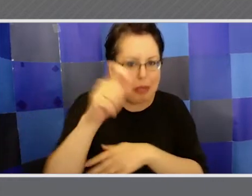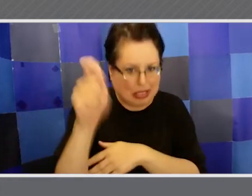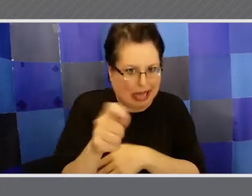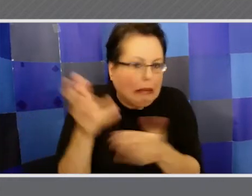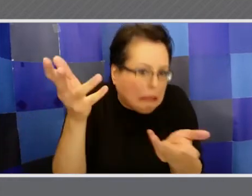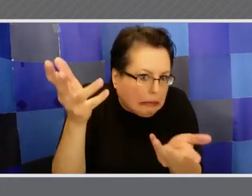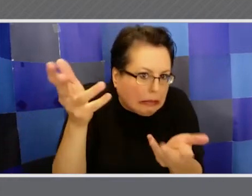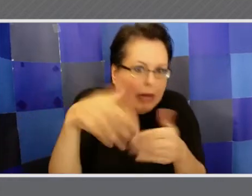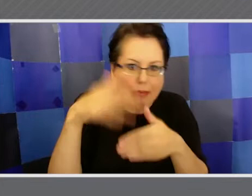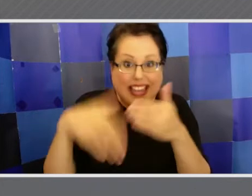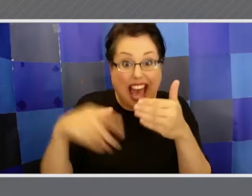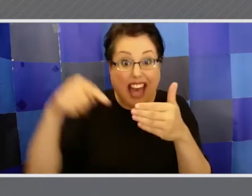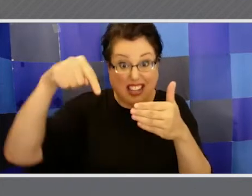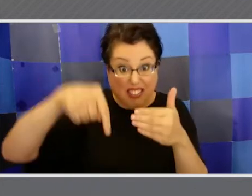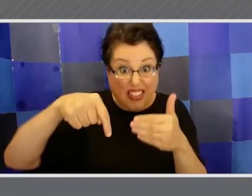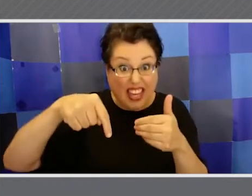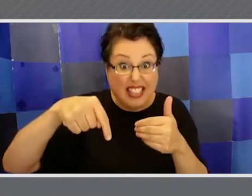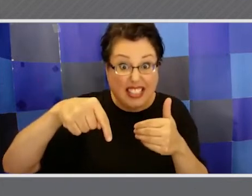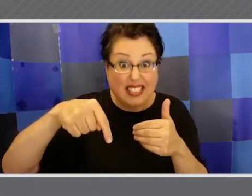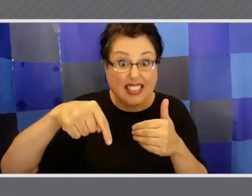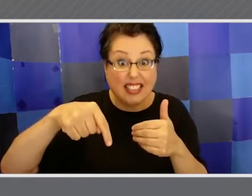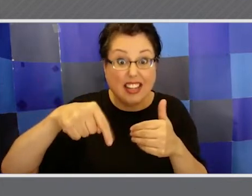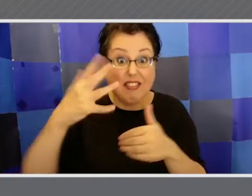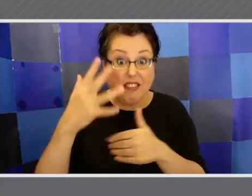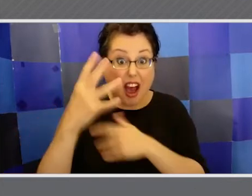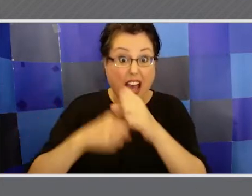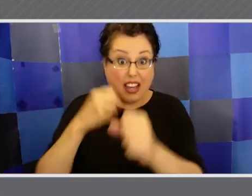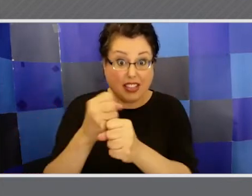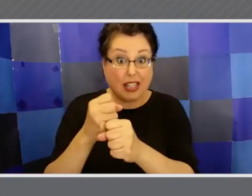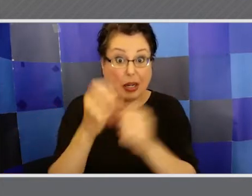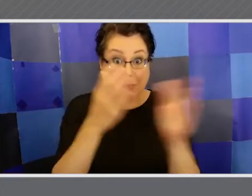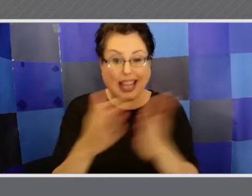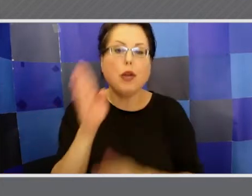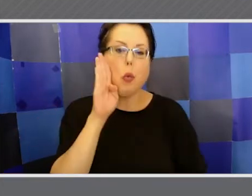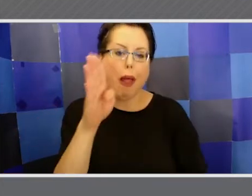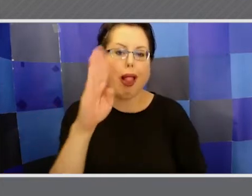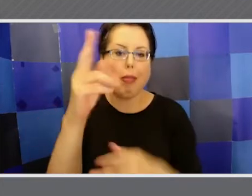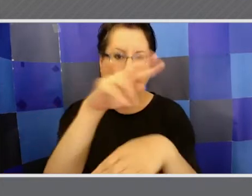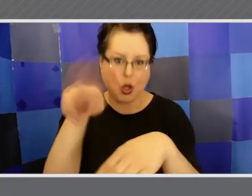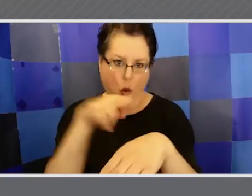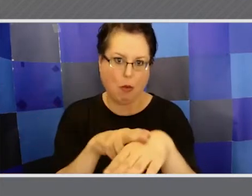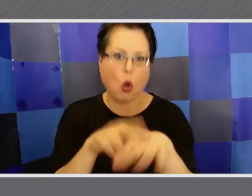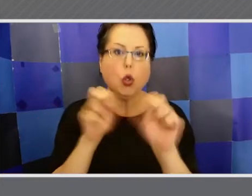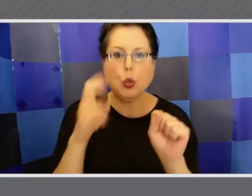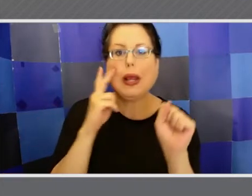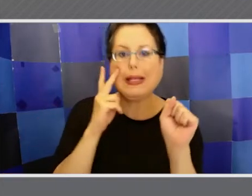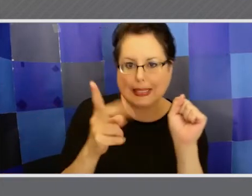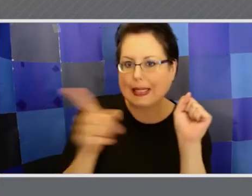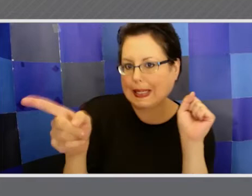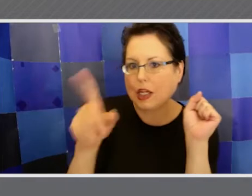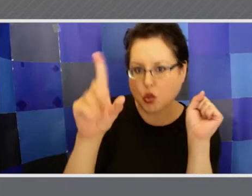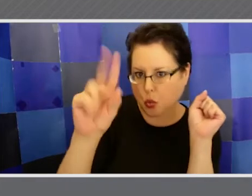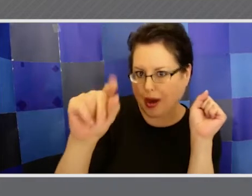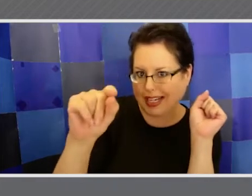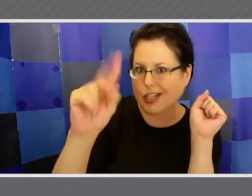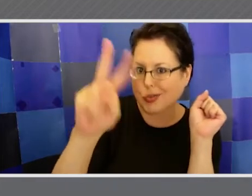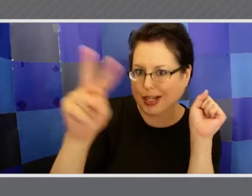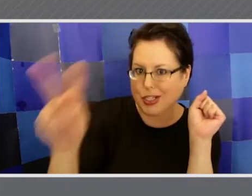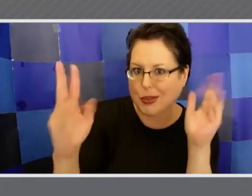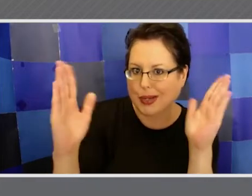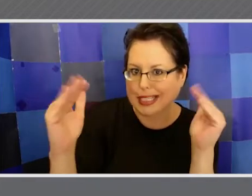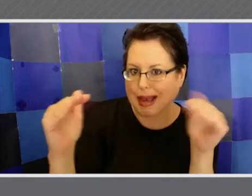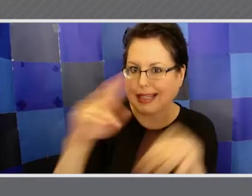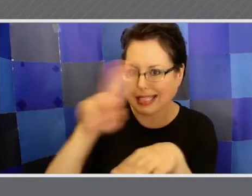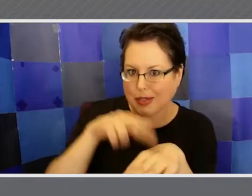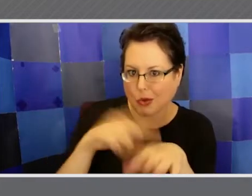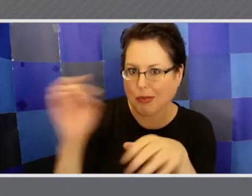By the end of this 5-year plan, it will be back to normal. And you can see that even in 2022, it's expected to